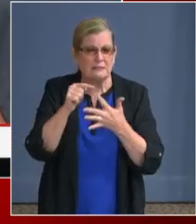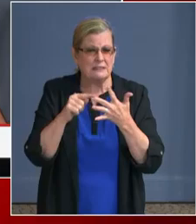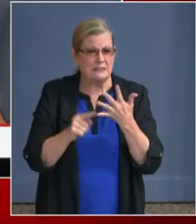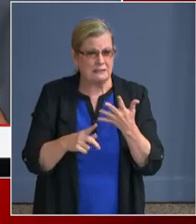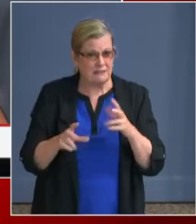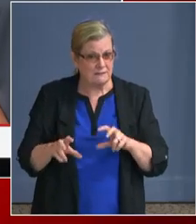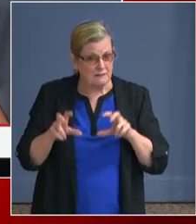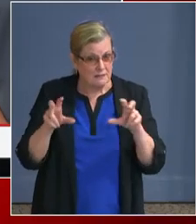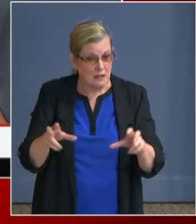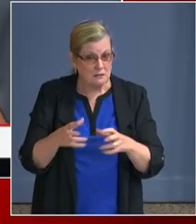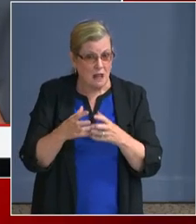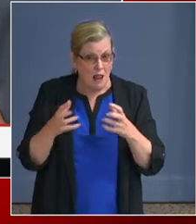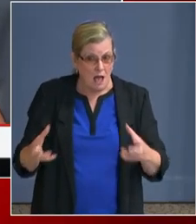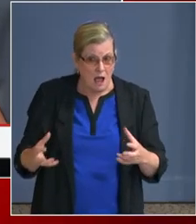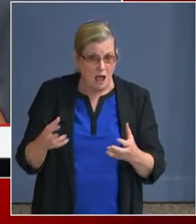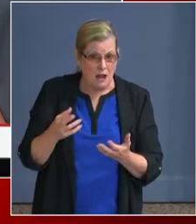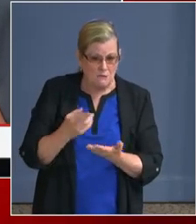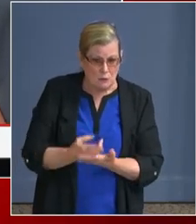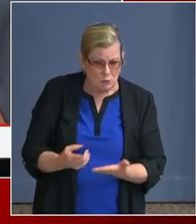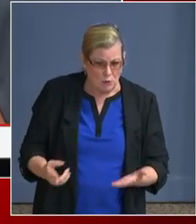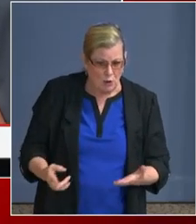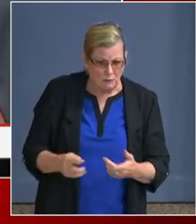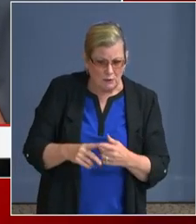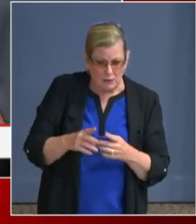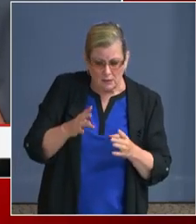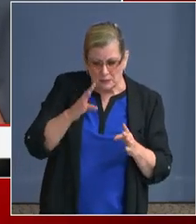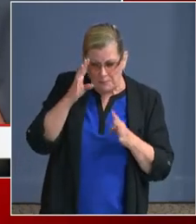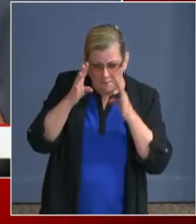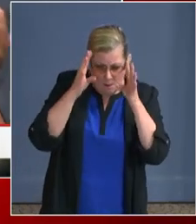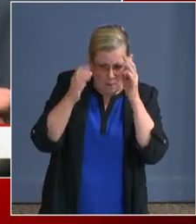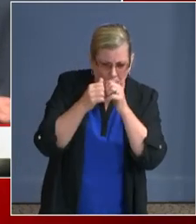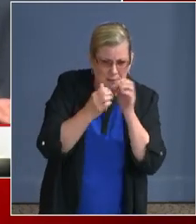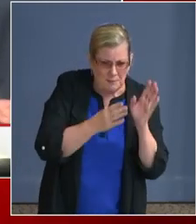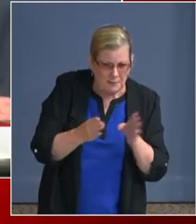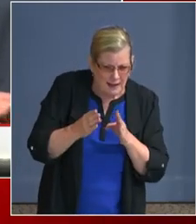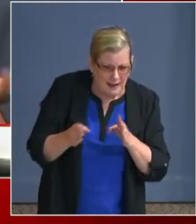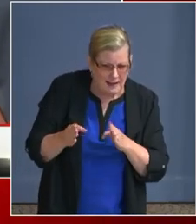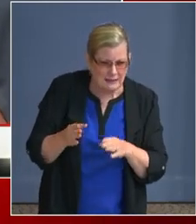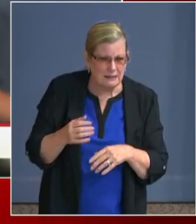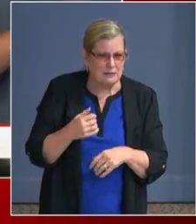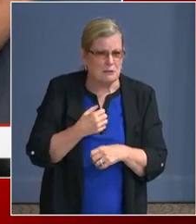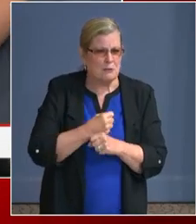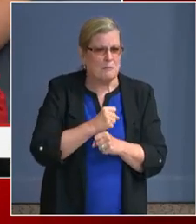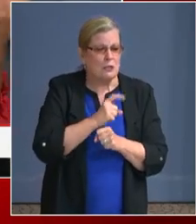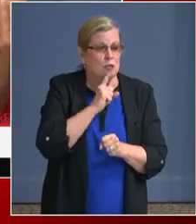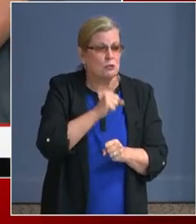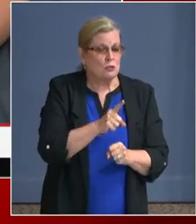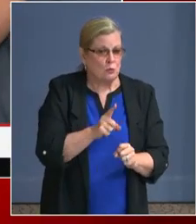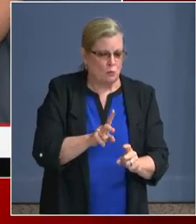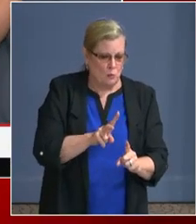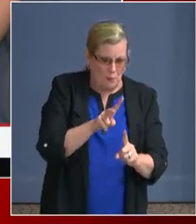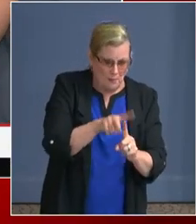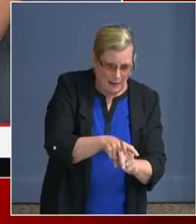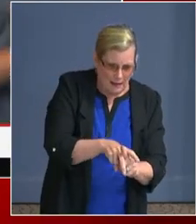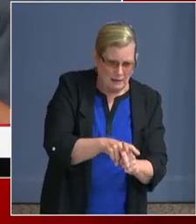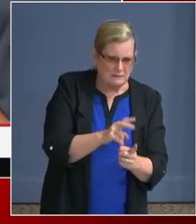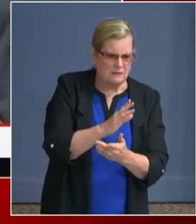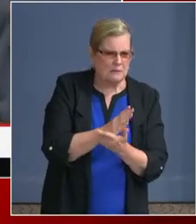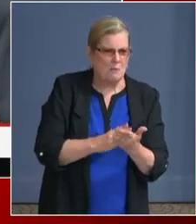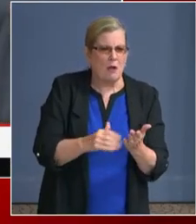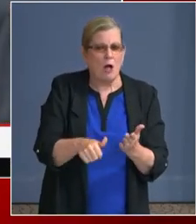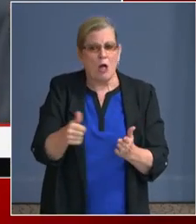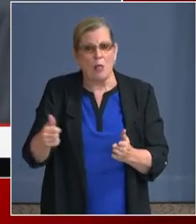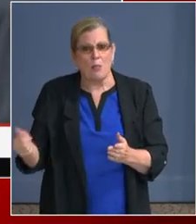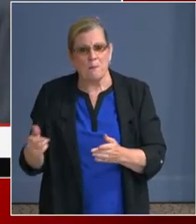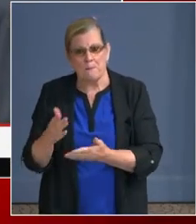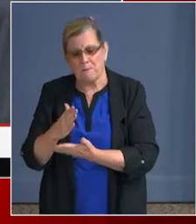and resources to coming up with plans that we may actually be able to apply to some part of our